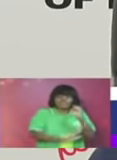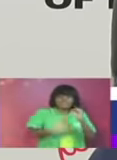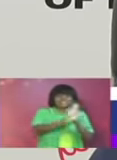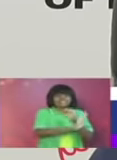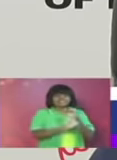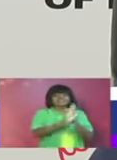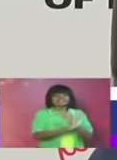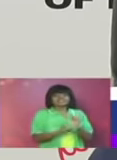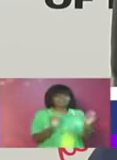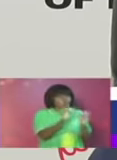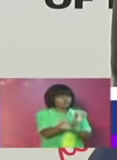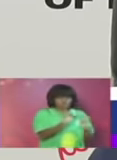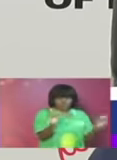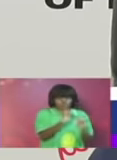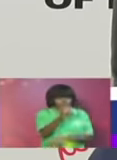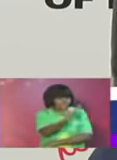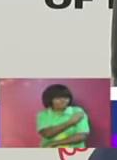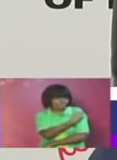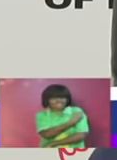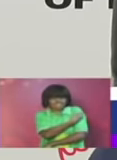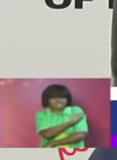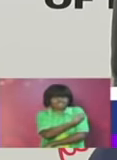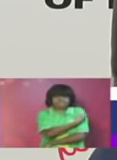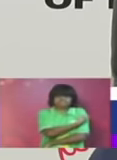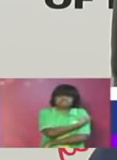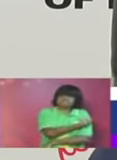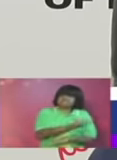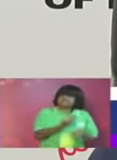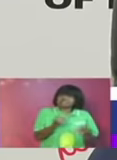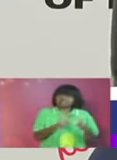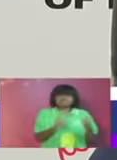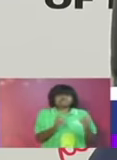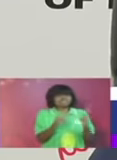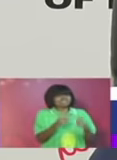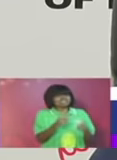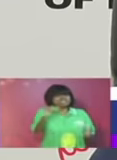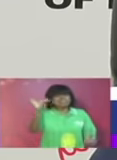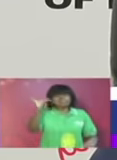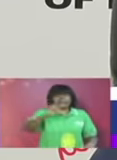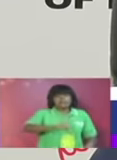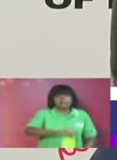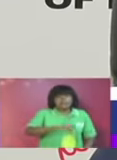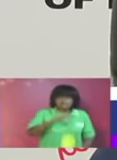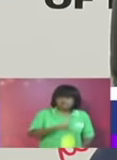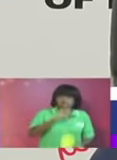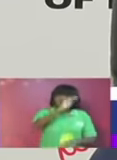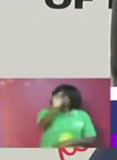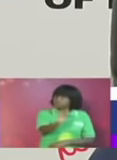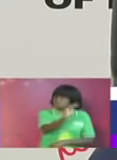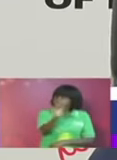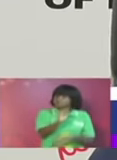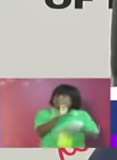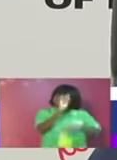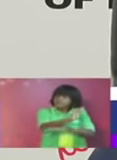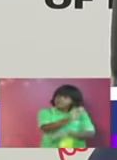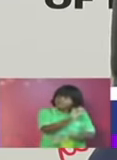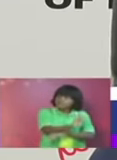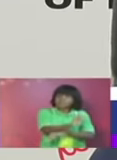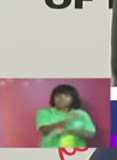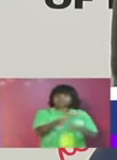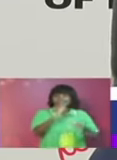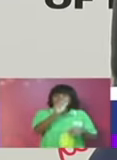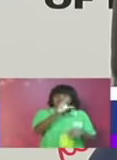dangerous. From Monday, 9th August, NLCB will be open for business. So